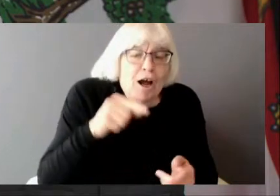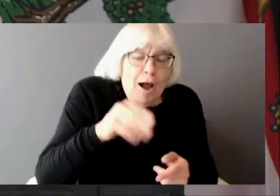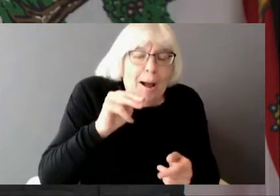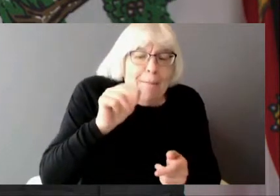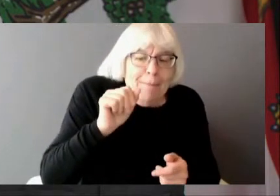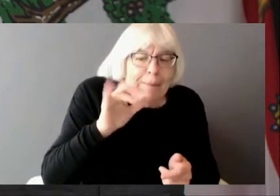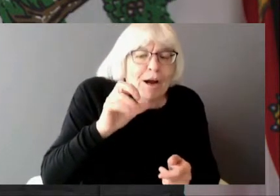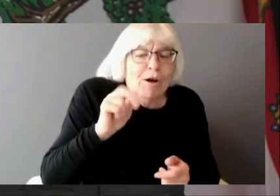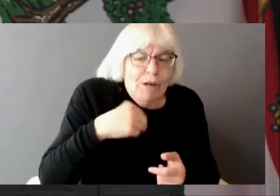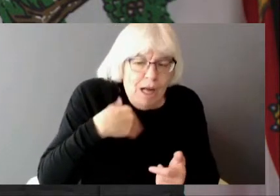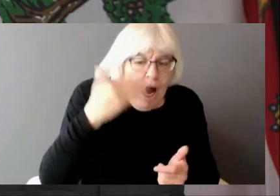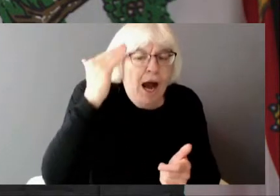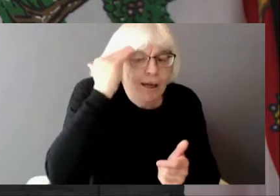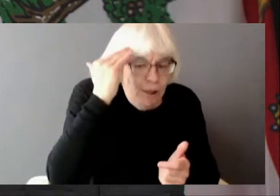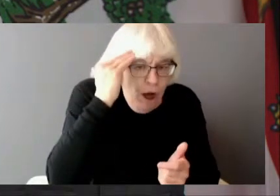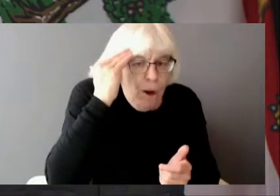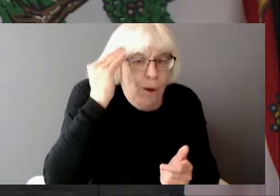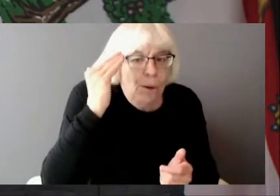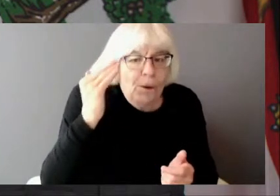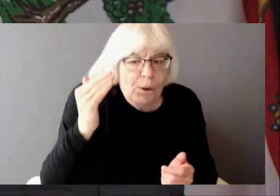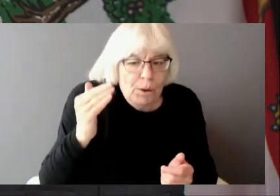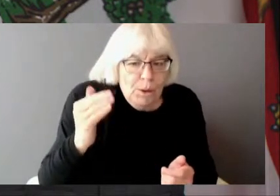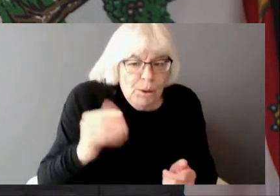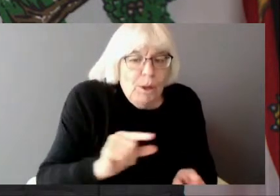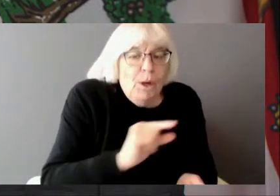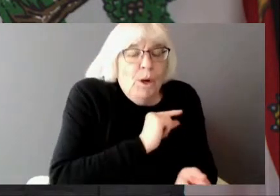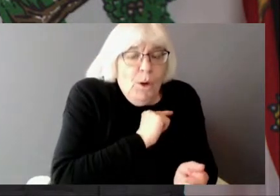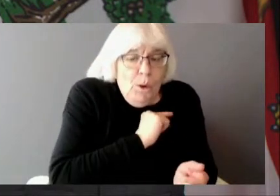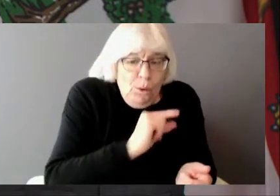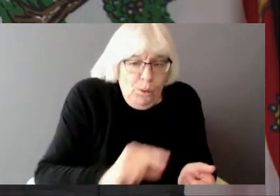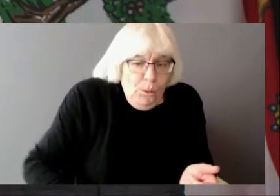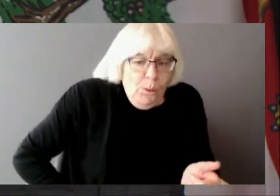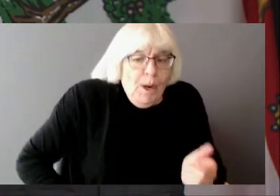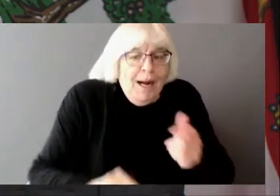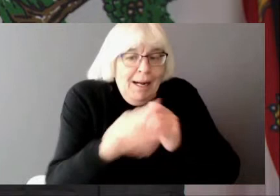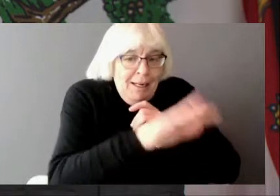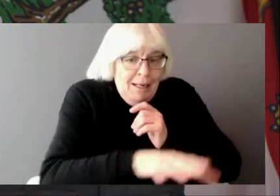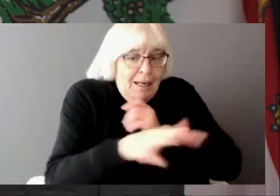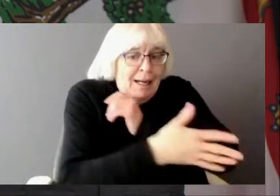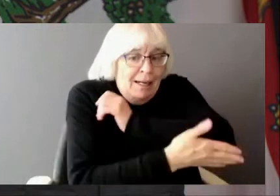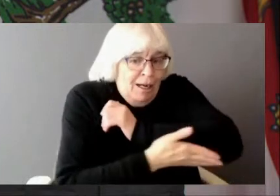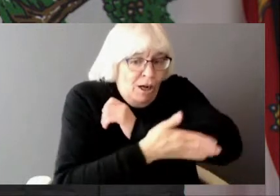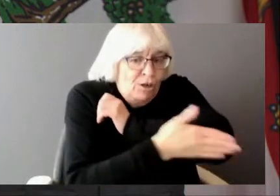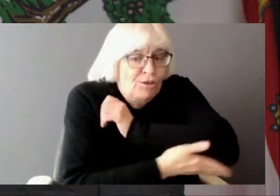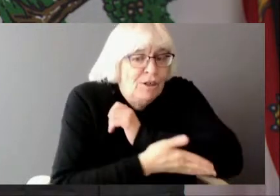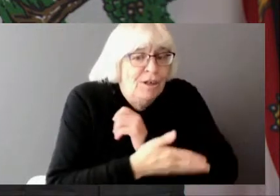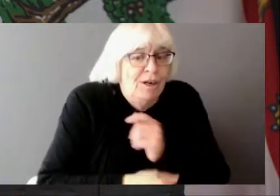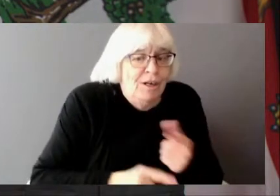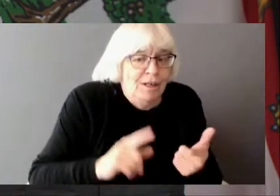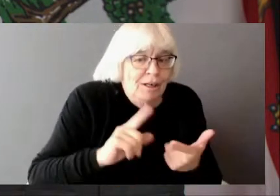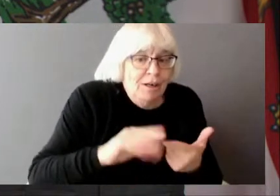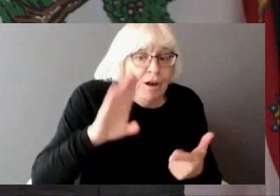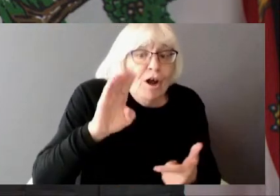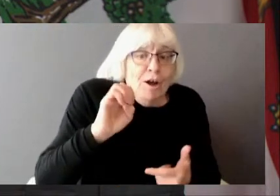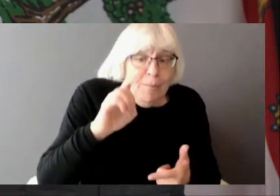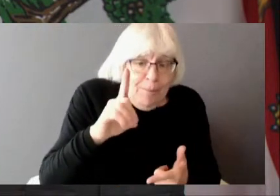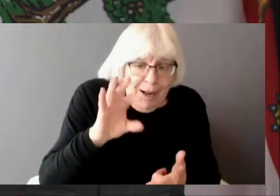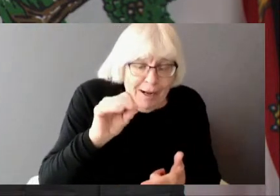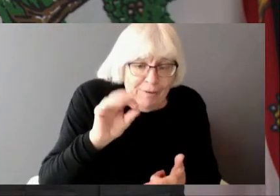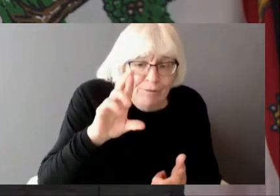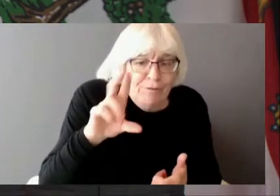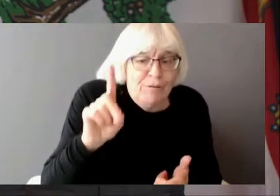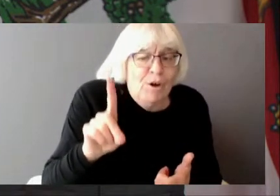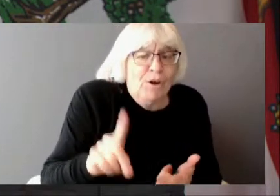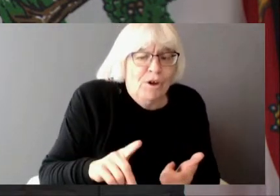Queens County, so places like Chapel Court, the Bedford McDonald House, Lennox Home, and